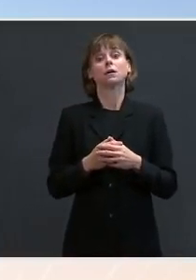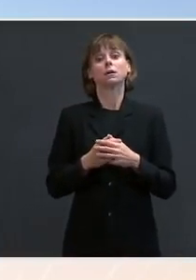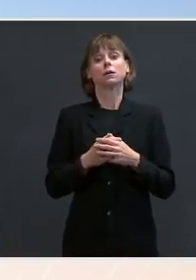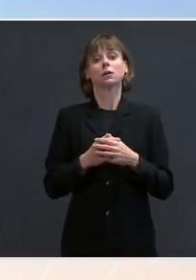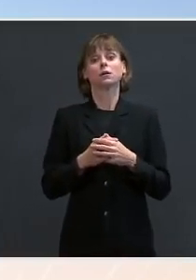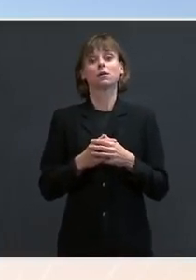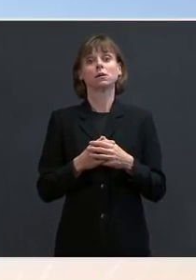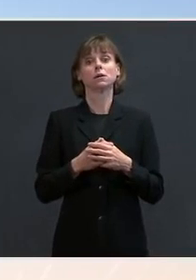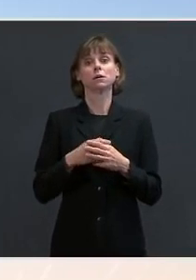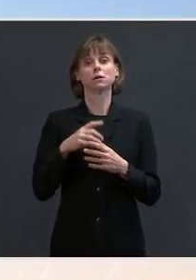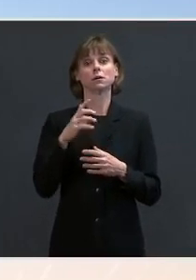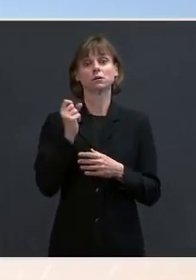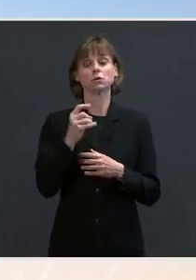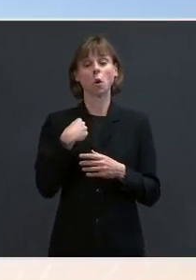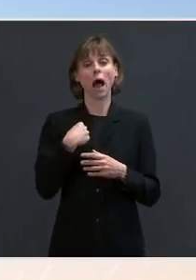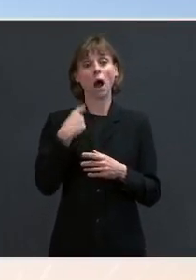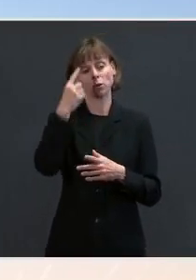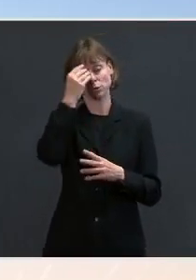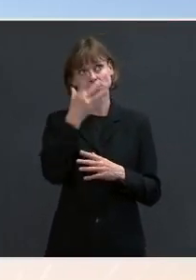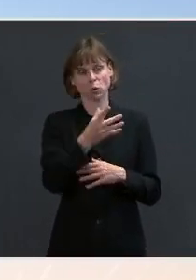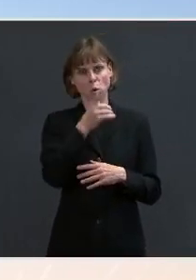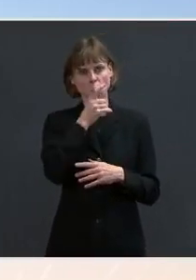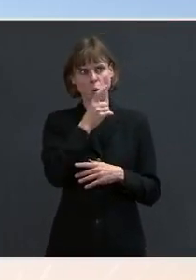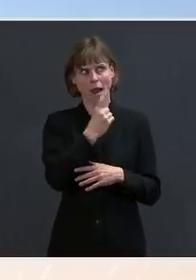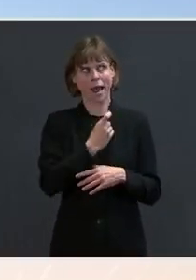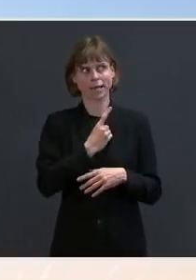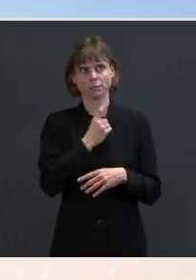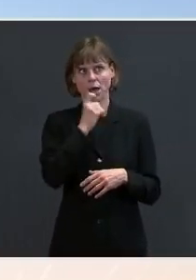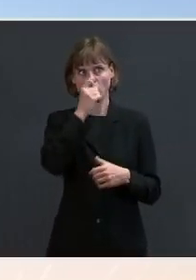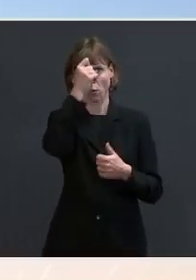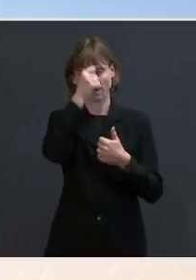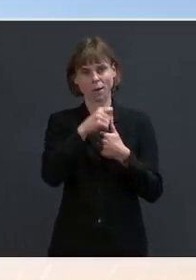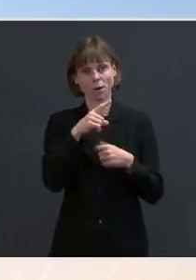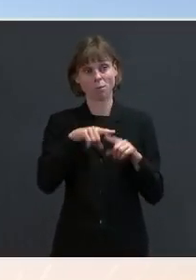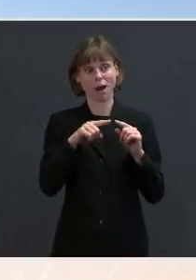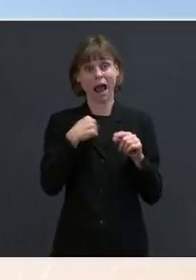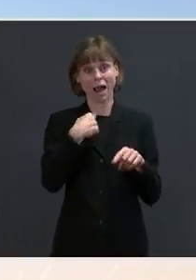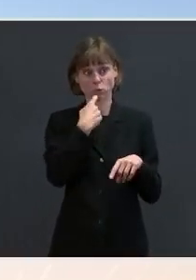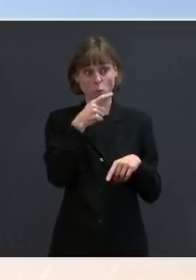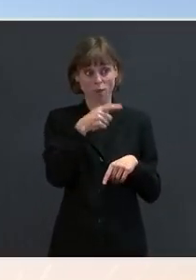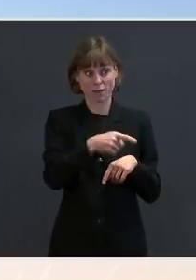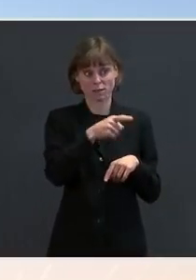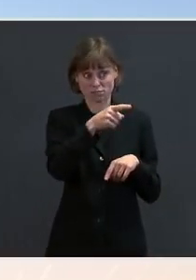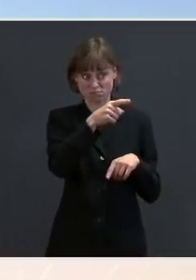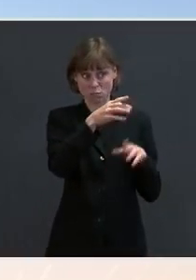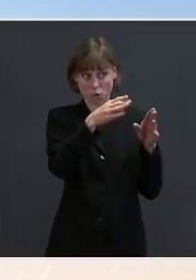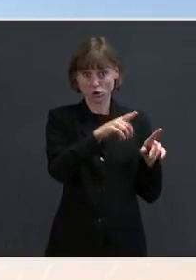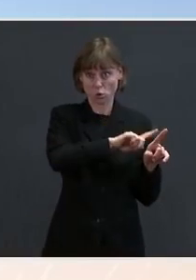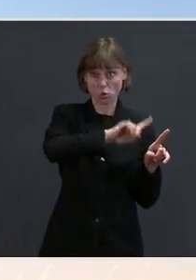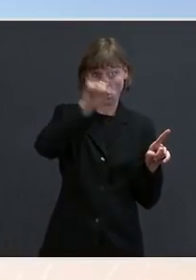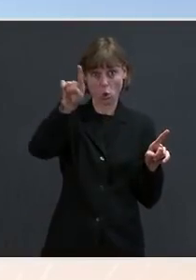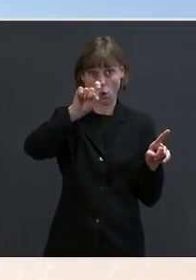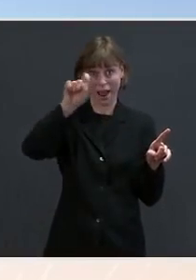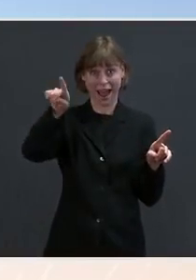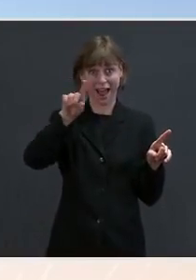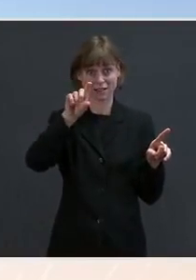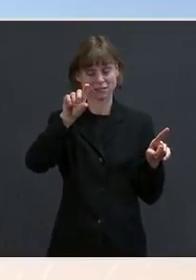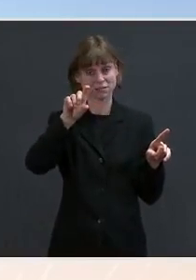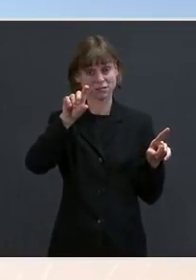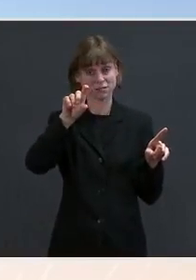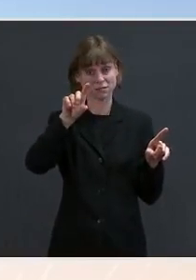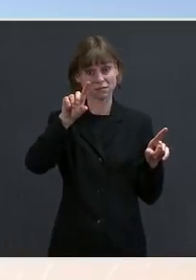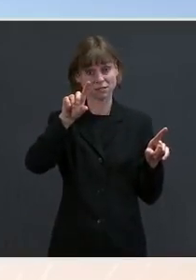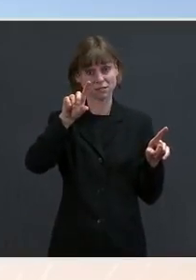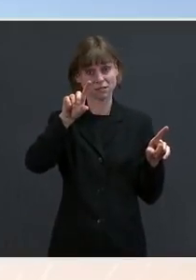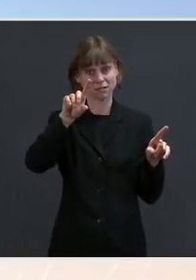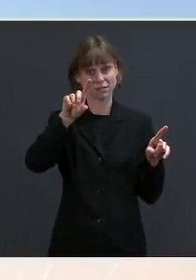think I asked the person who asked about it, I can't remember who it was, to go ask the State Department, because they would certainly oversee things like diplomatic immunity and